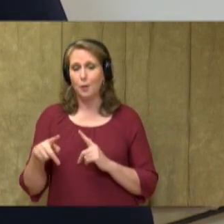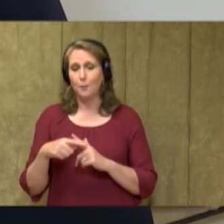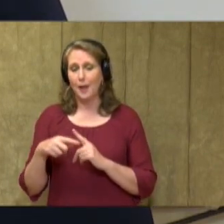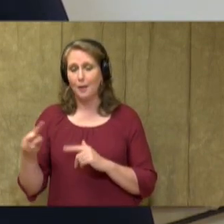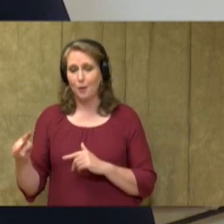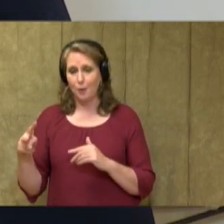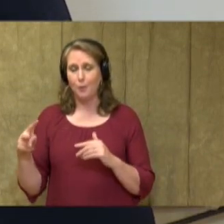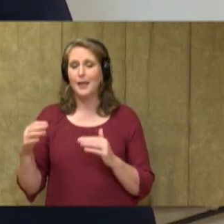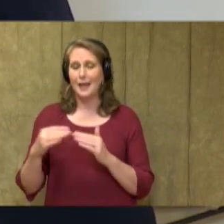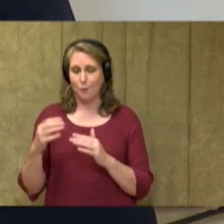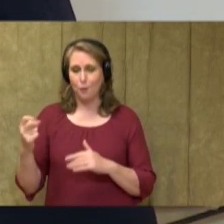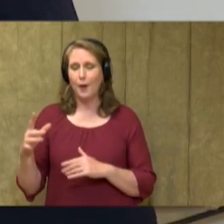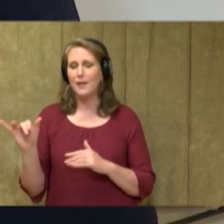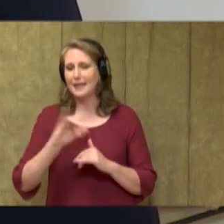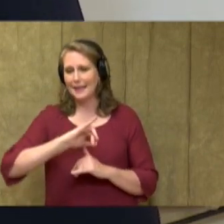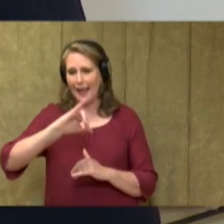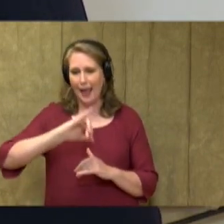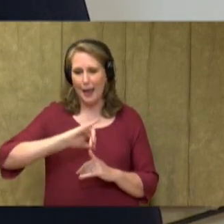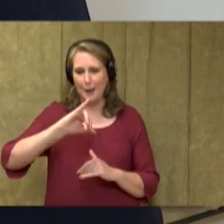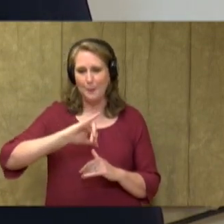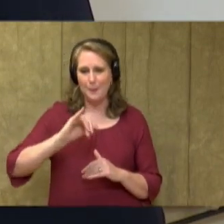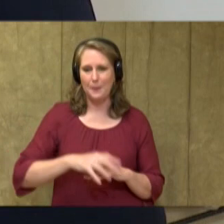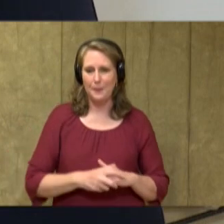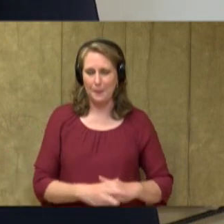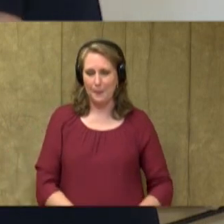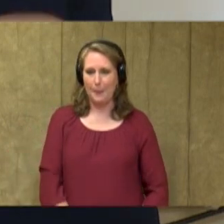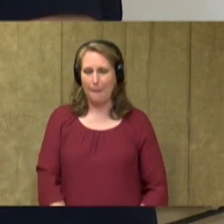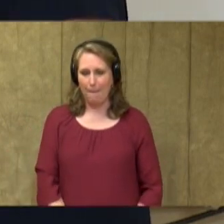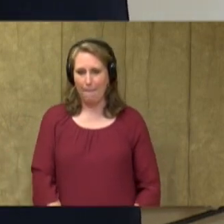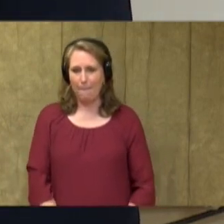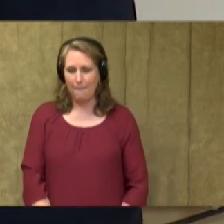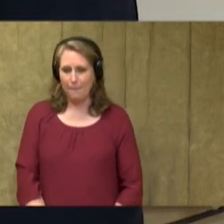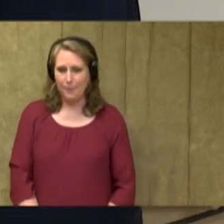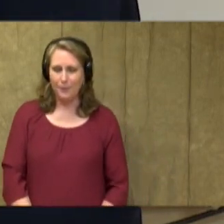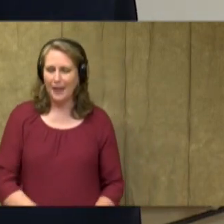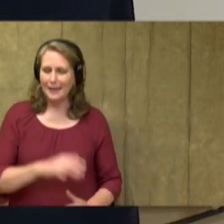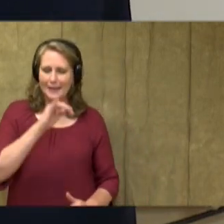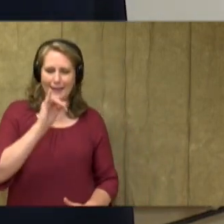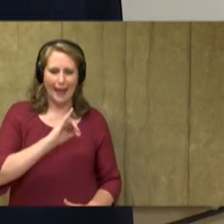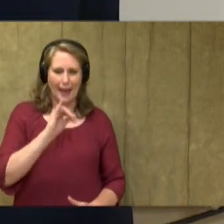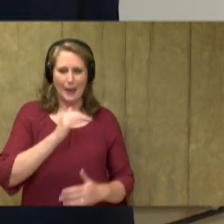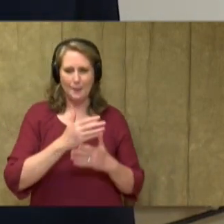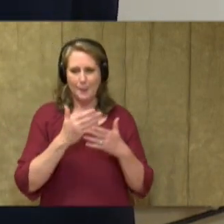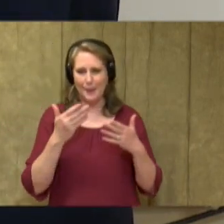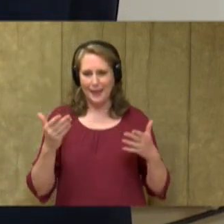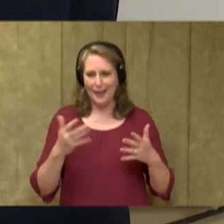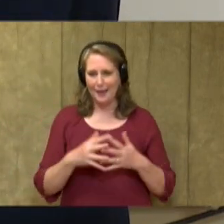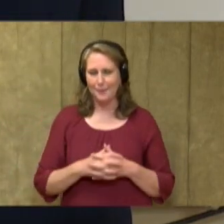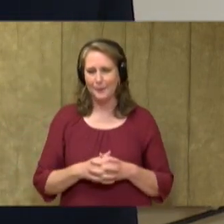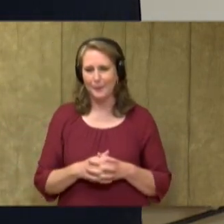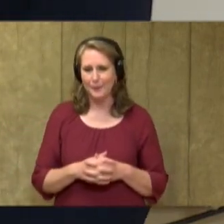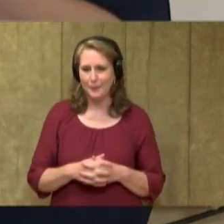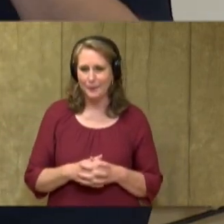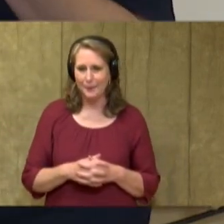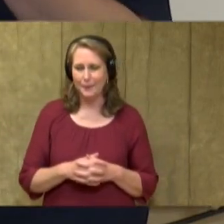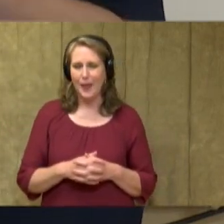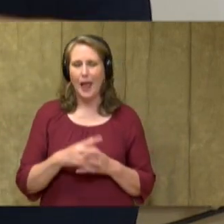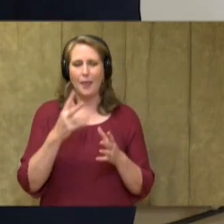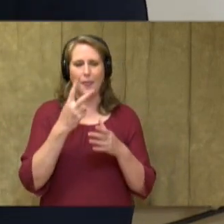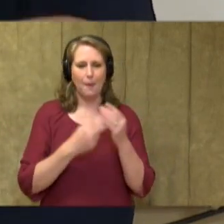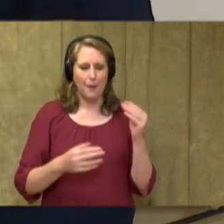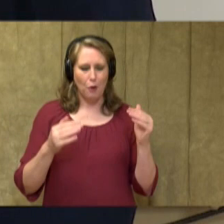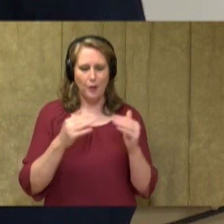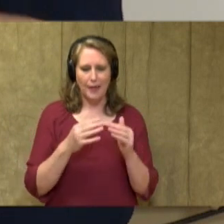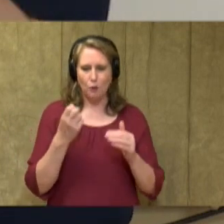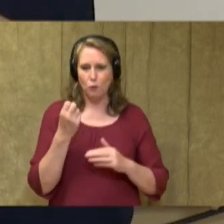6 plus 6 is the same thing as 2 plus 2 plus 2 plus 2 plus 2 plus 2. They both